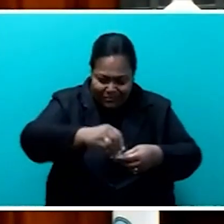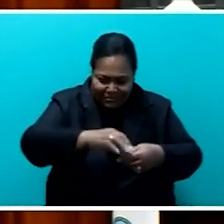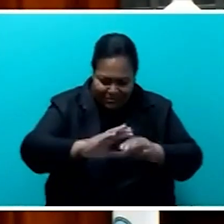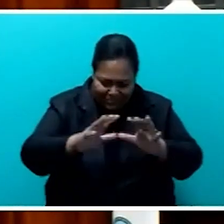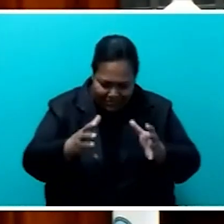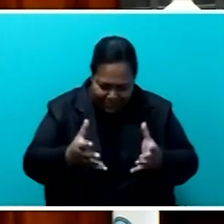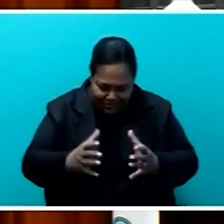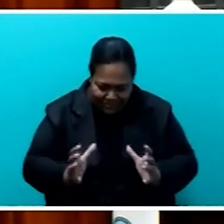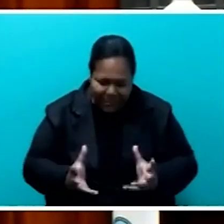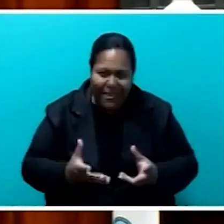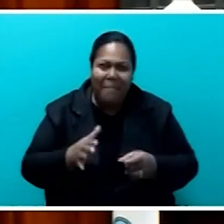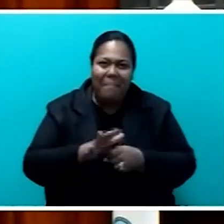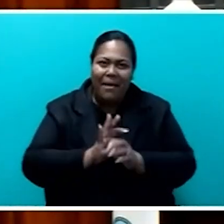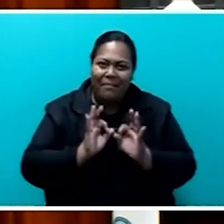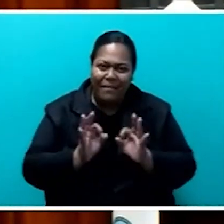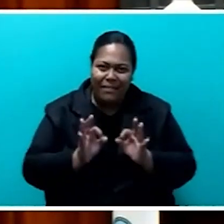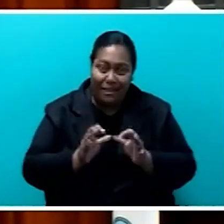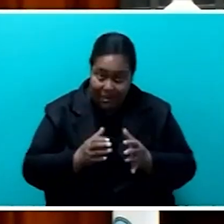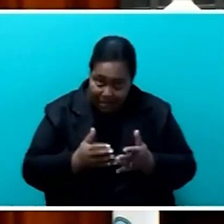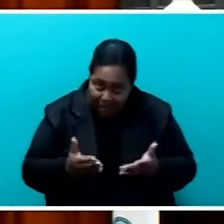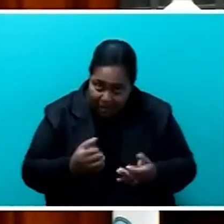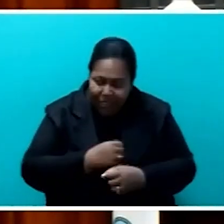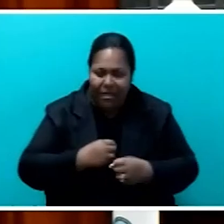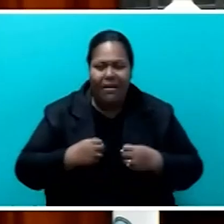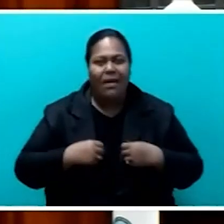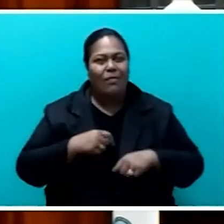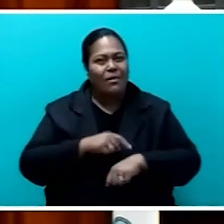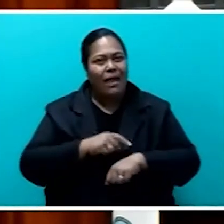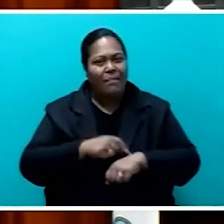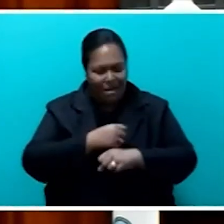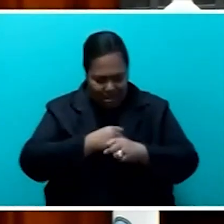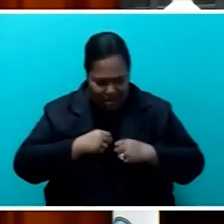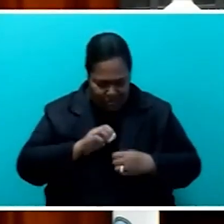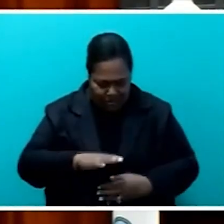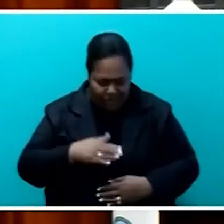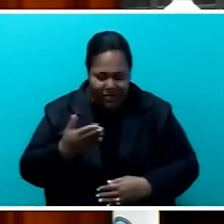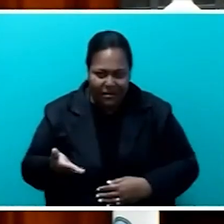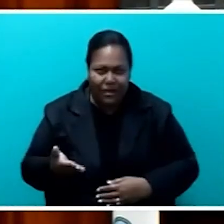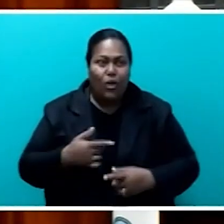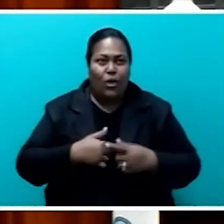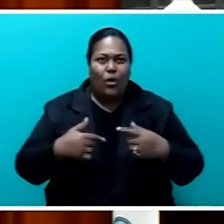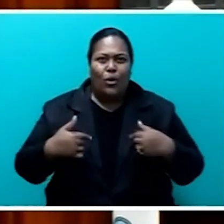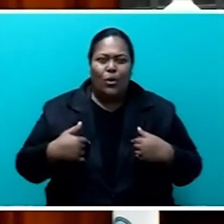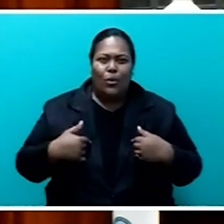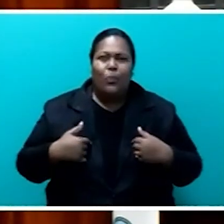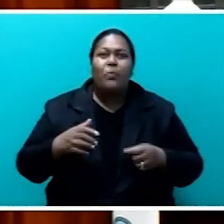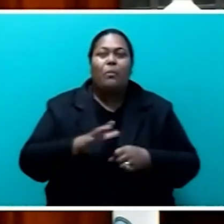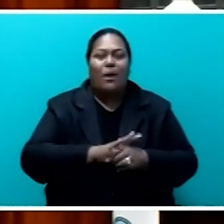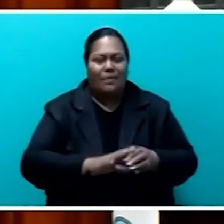time, our turn, to put our hands on our imperfect